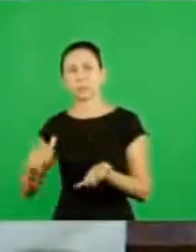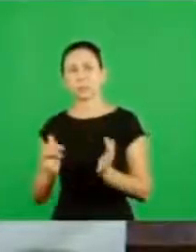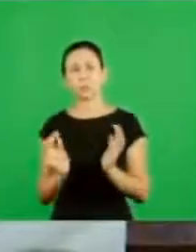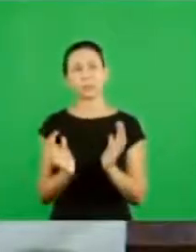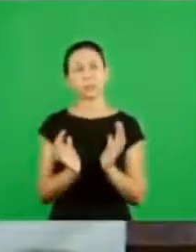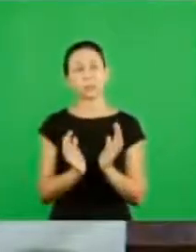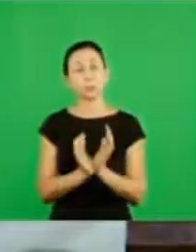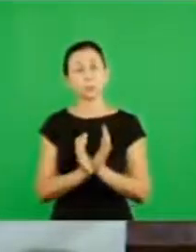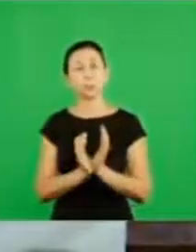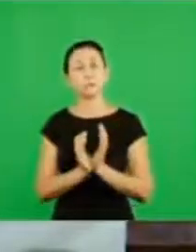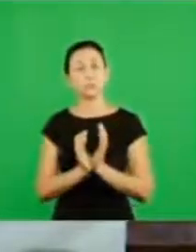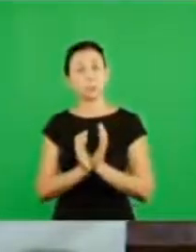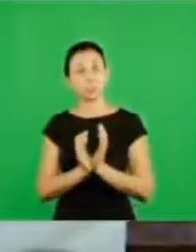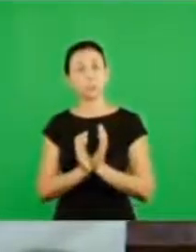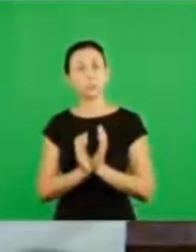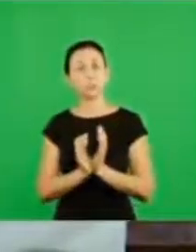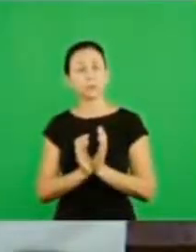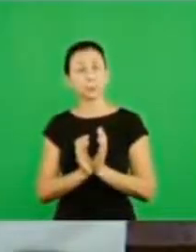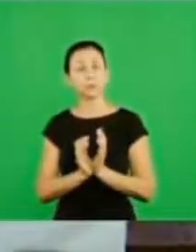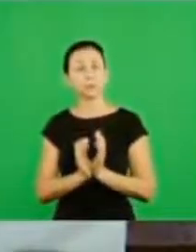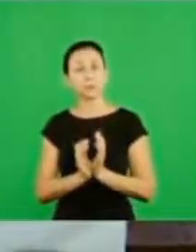that was